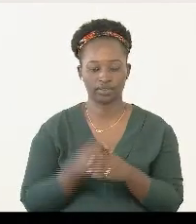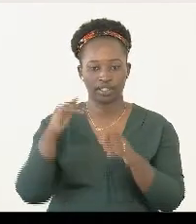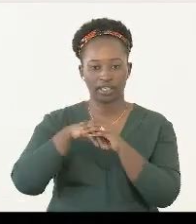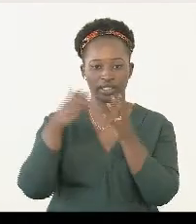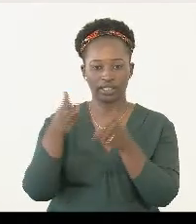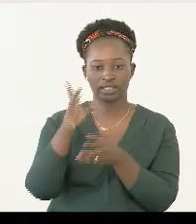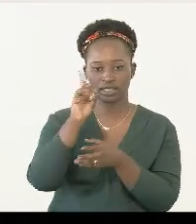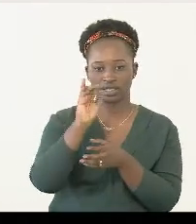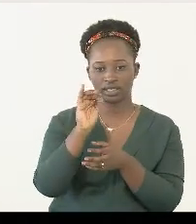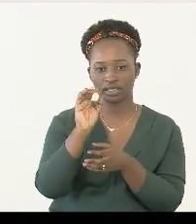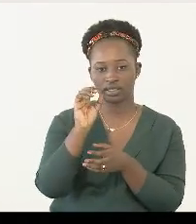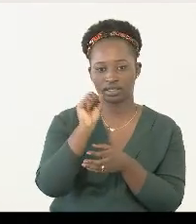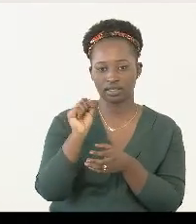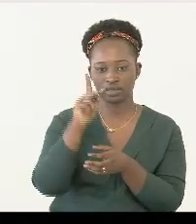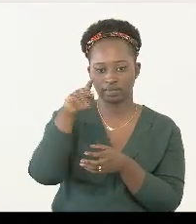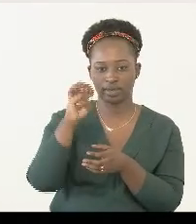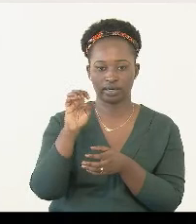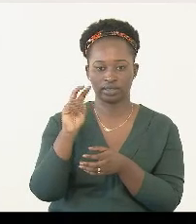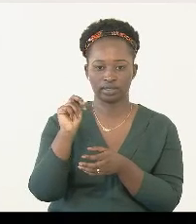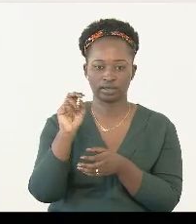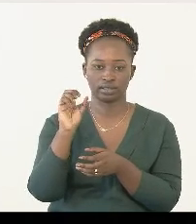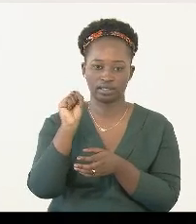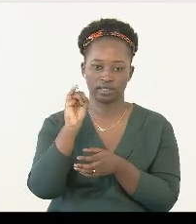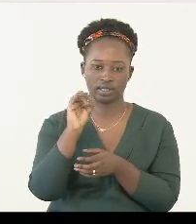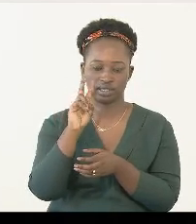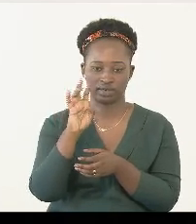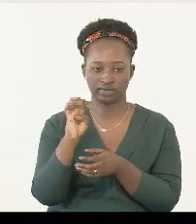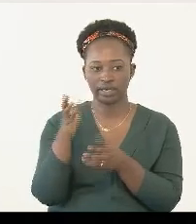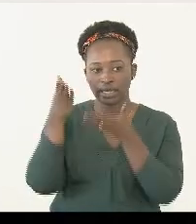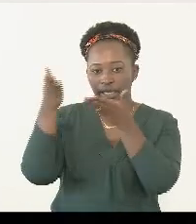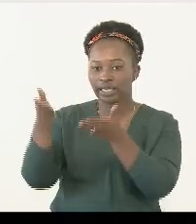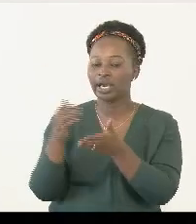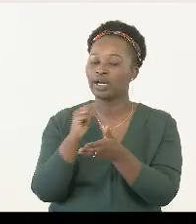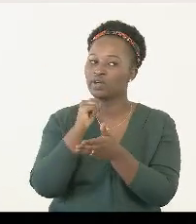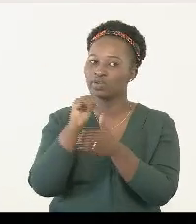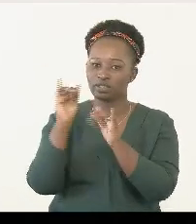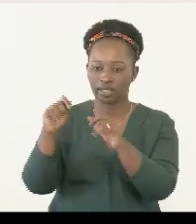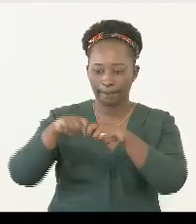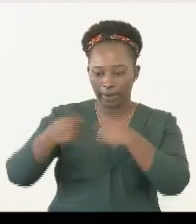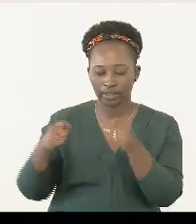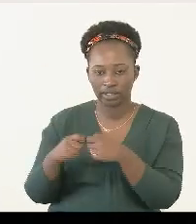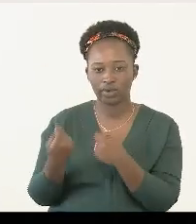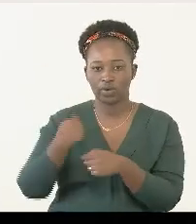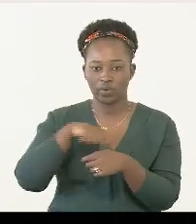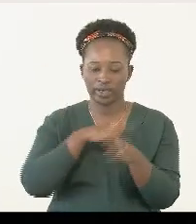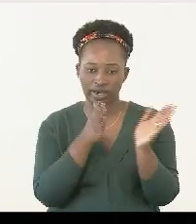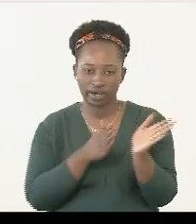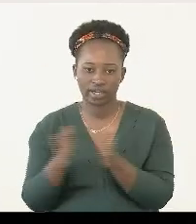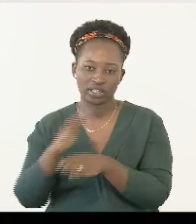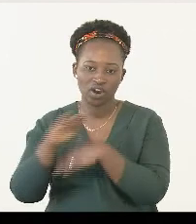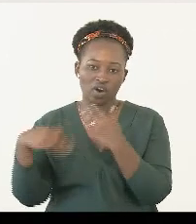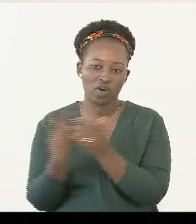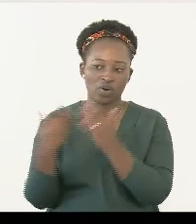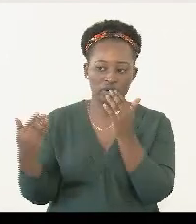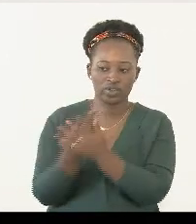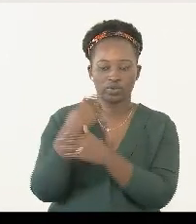passive hypothesis, why it is falsified is because here the model is telling us break down, rearrange, all the mixed up with the